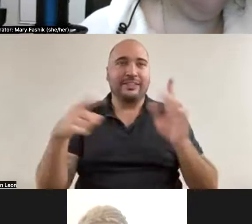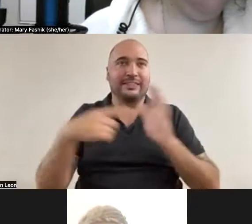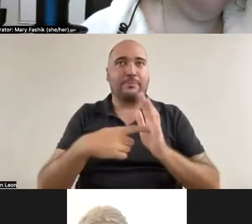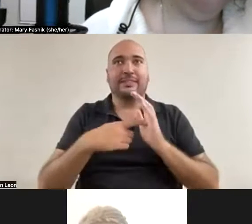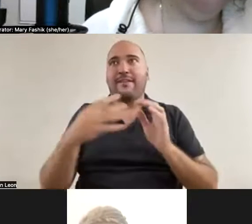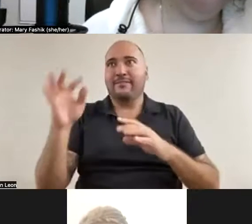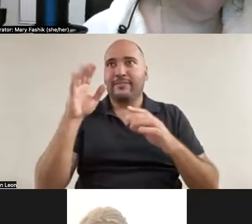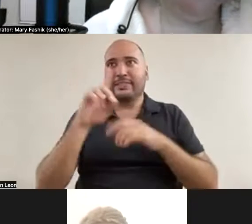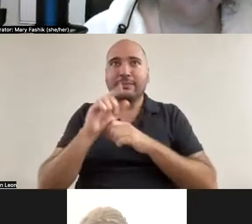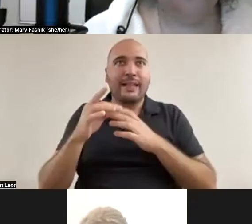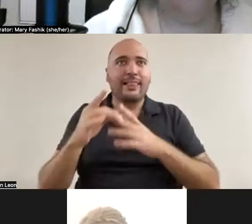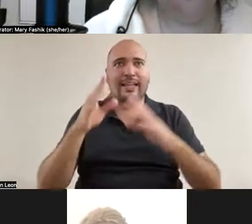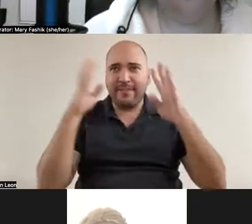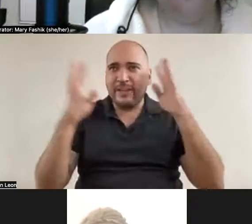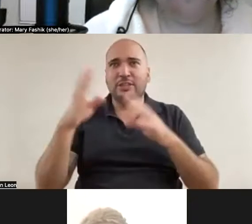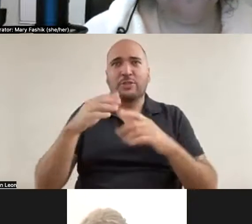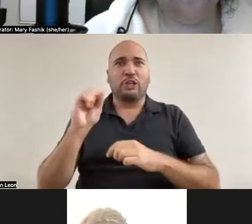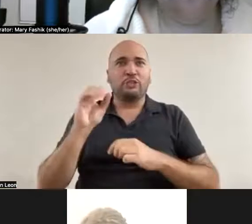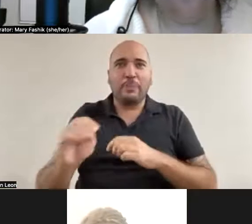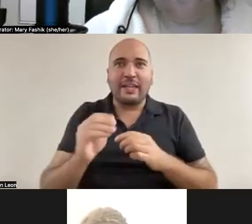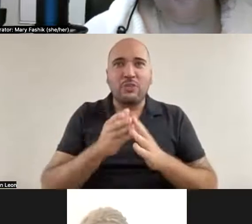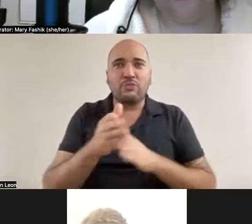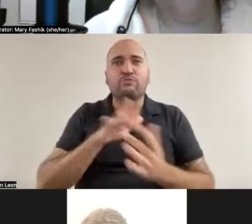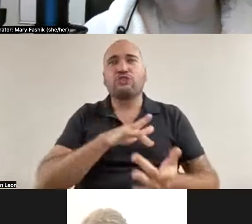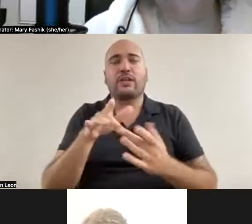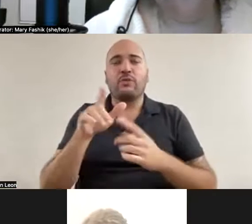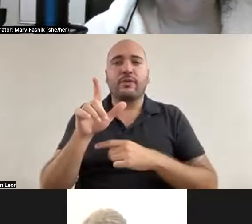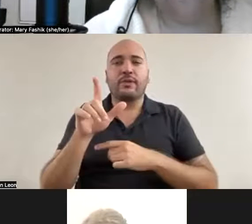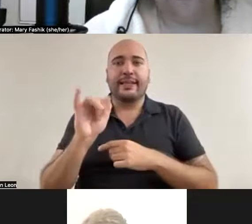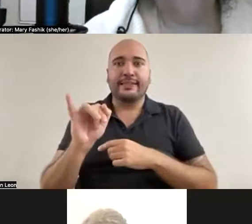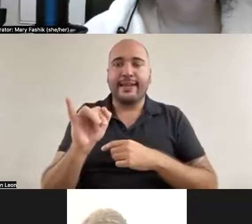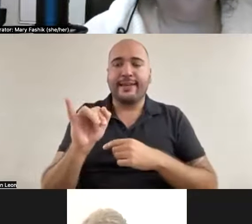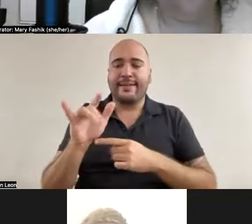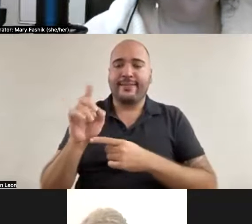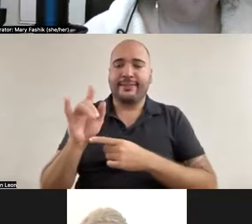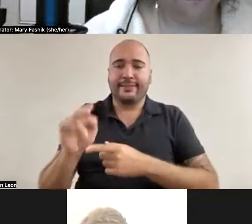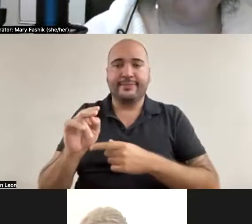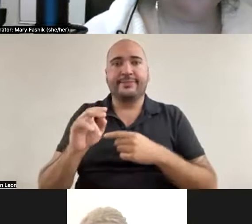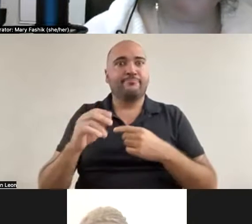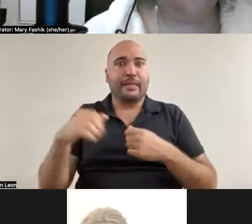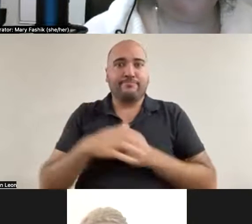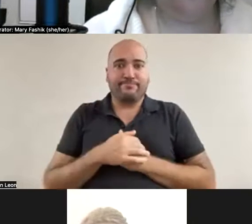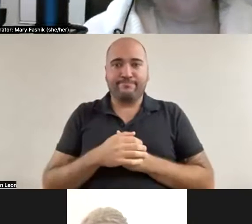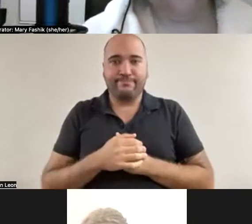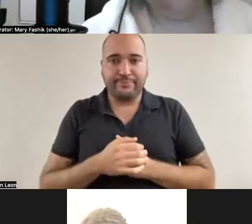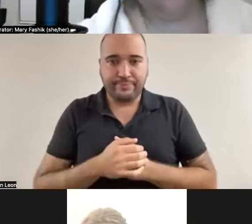through social media, through reaching out through LinkedIn. Yeah.